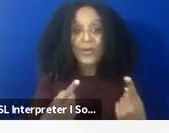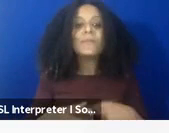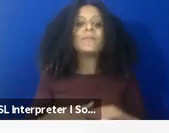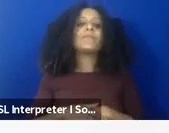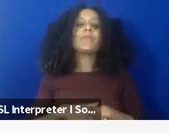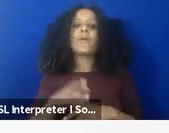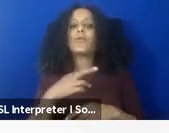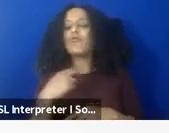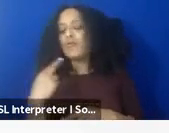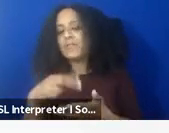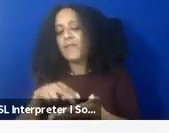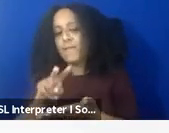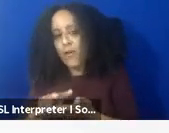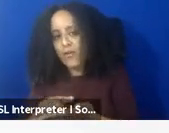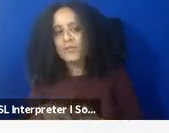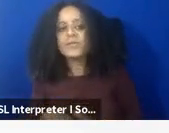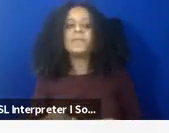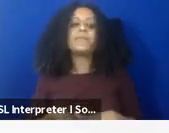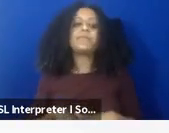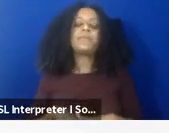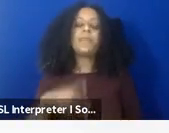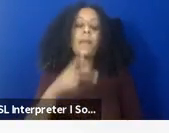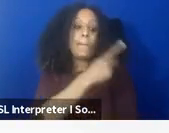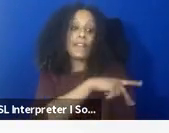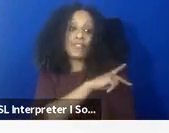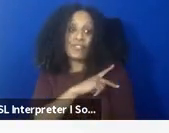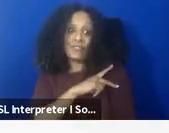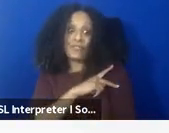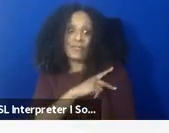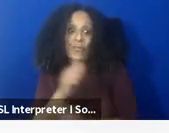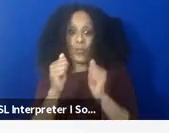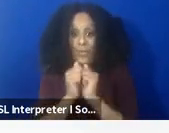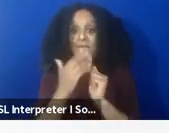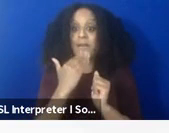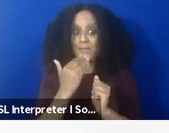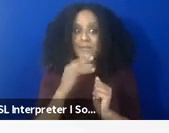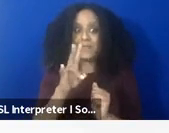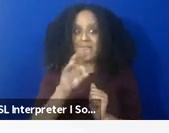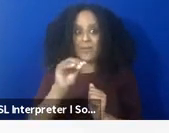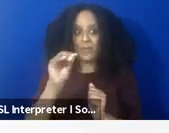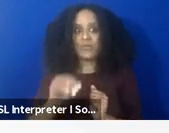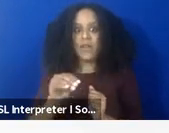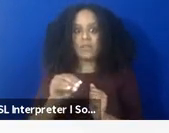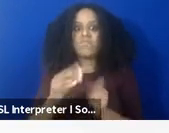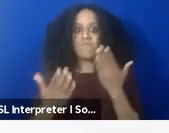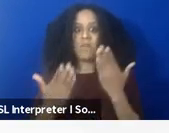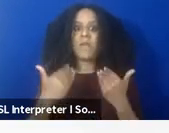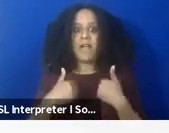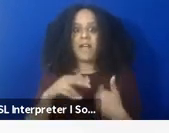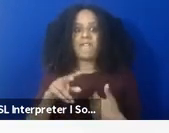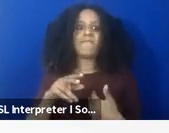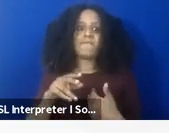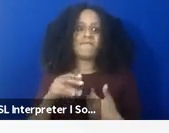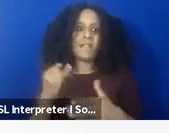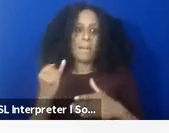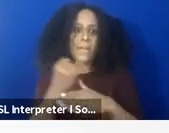risk of falls. Patients with diabetes are 70% more likely to have a vestibular impairment. The exact nature of that impairment still